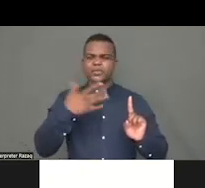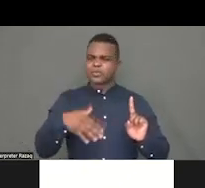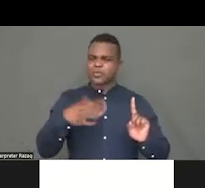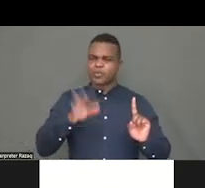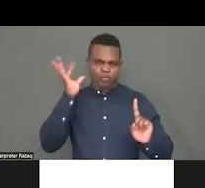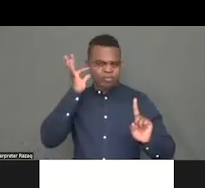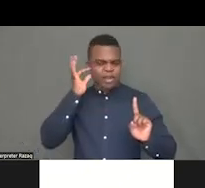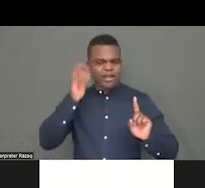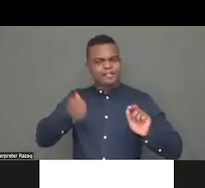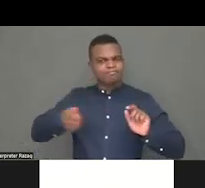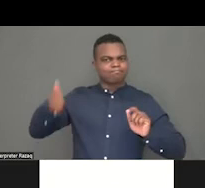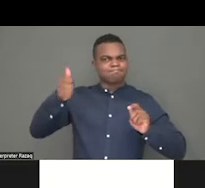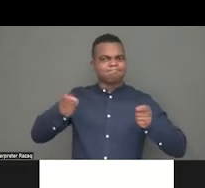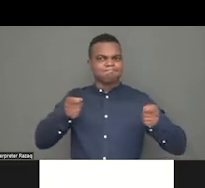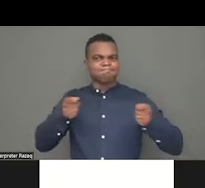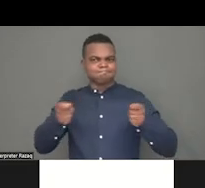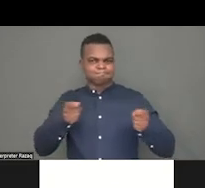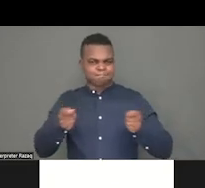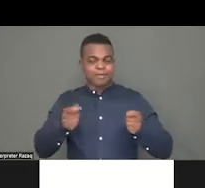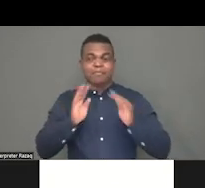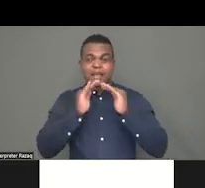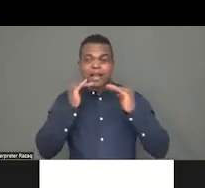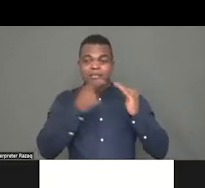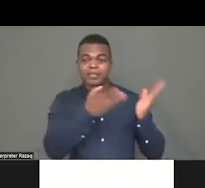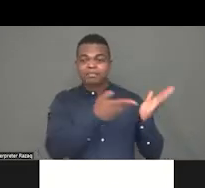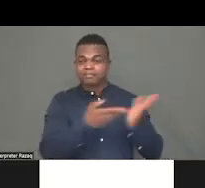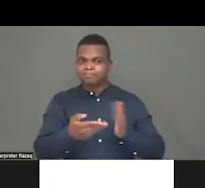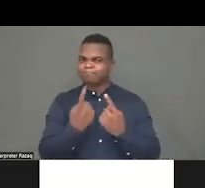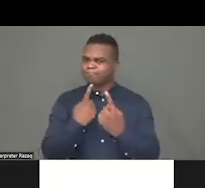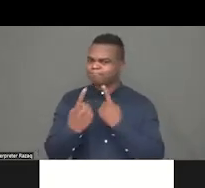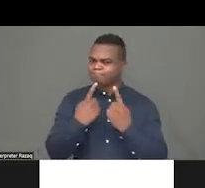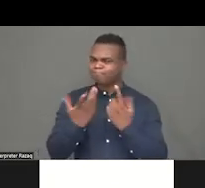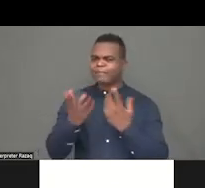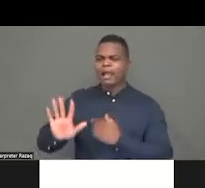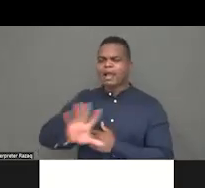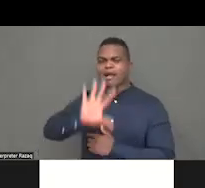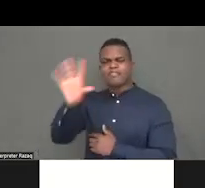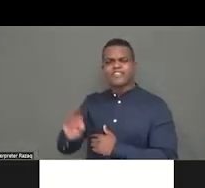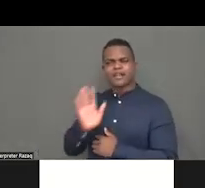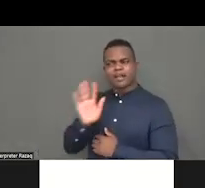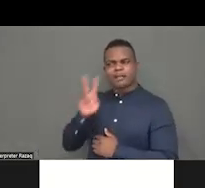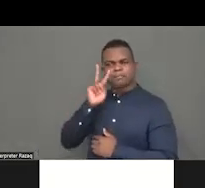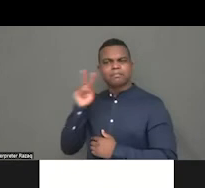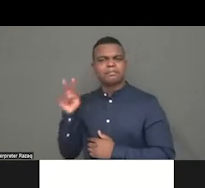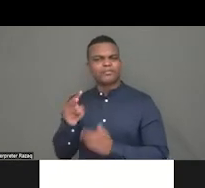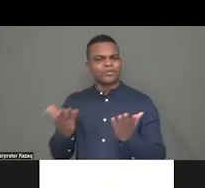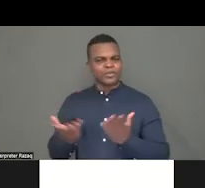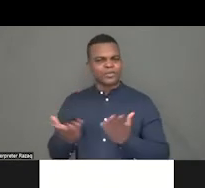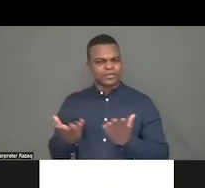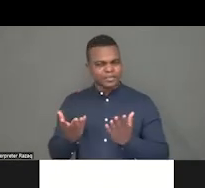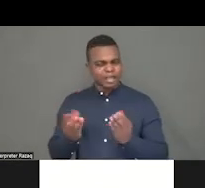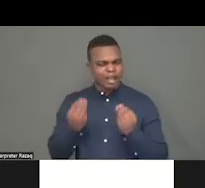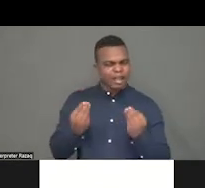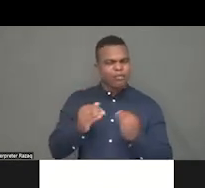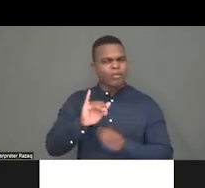some key ingredients for ICT for learners with disabilities to be successful in your context and how different actors can contribute?